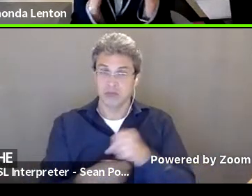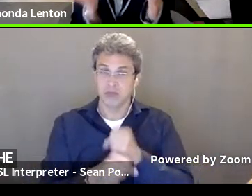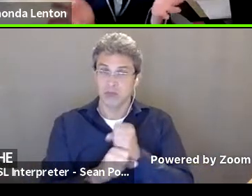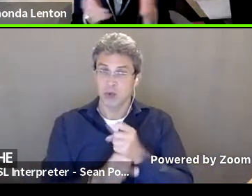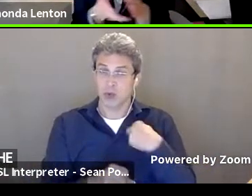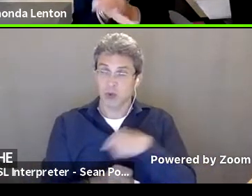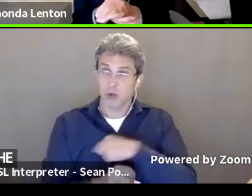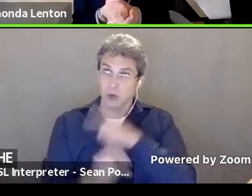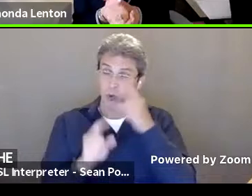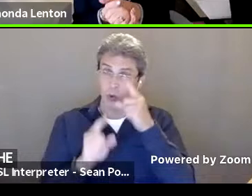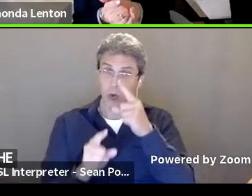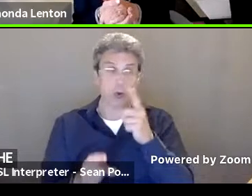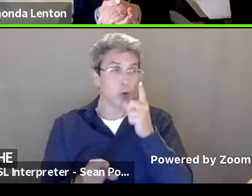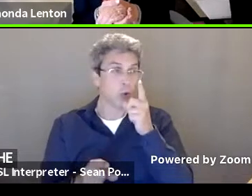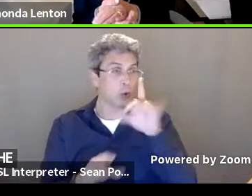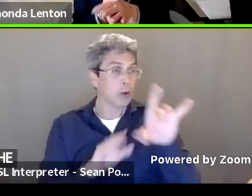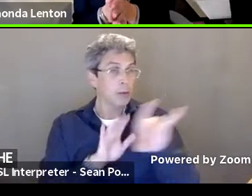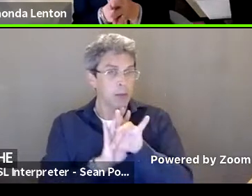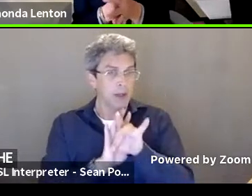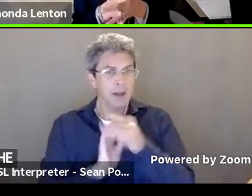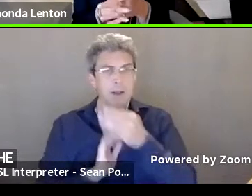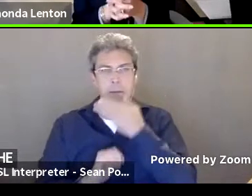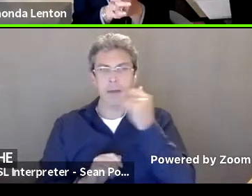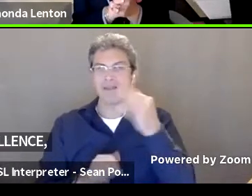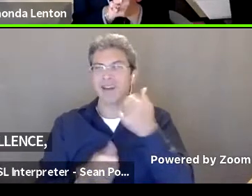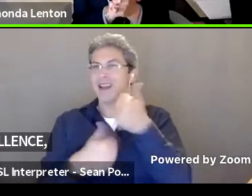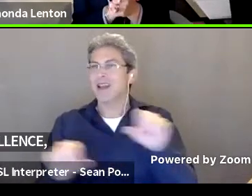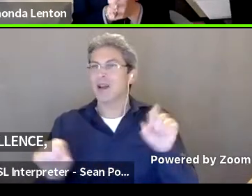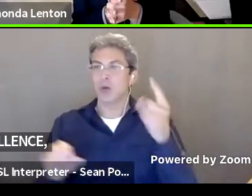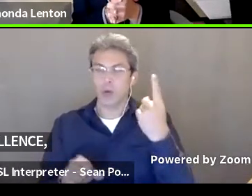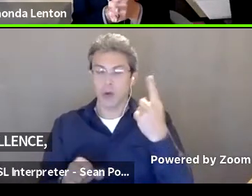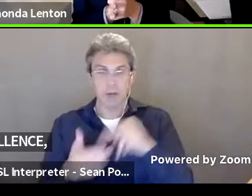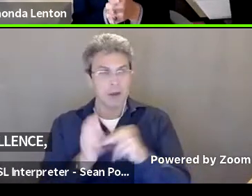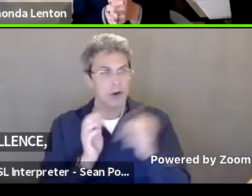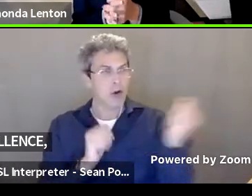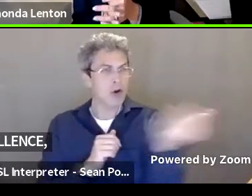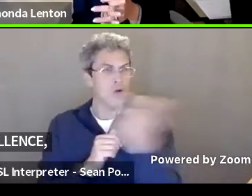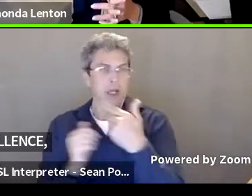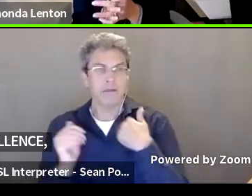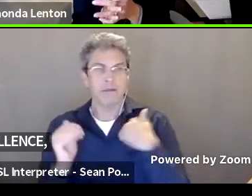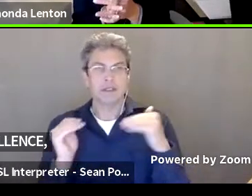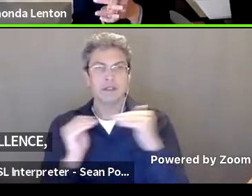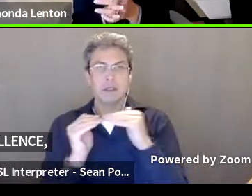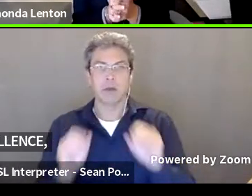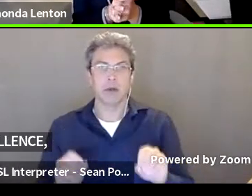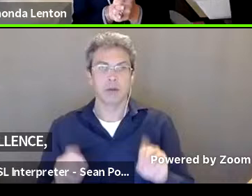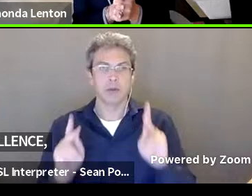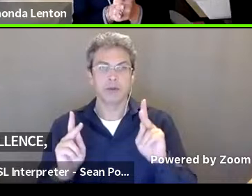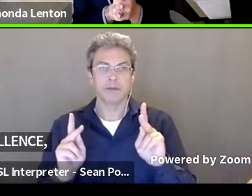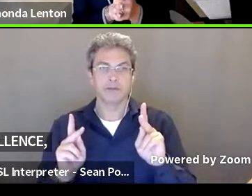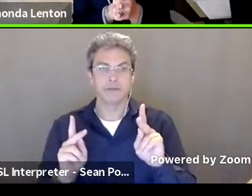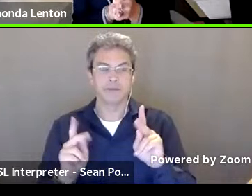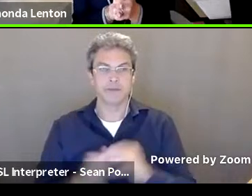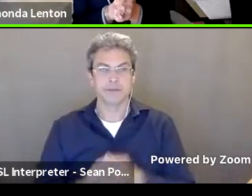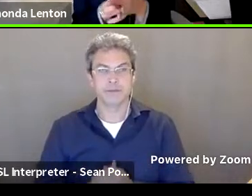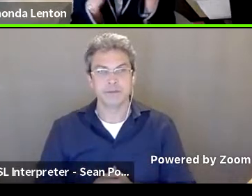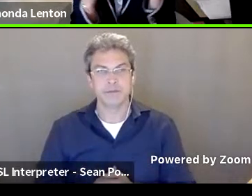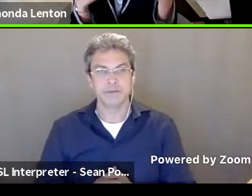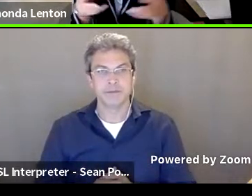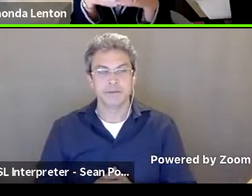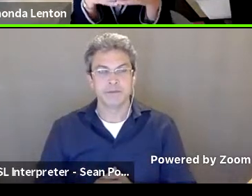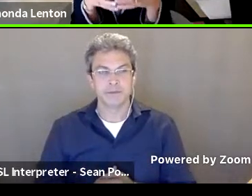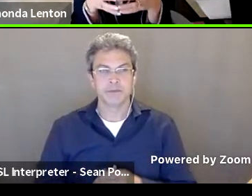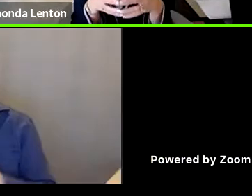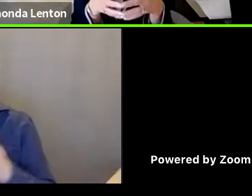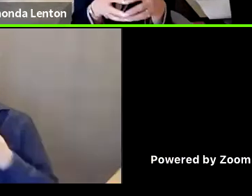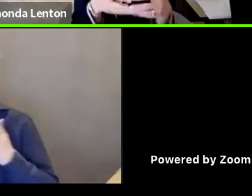mean that everybody has the same opportunities. So I think that a lot of the